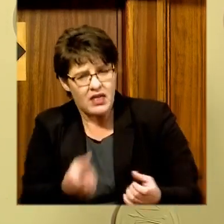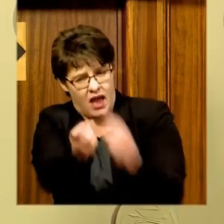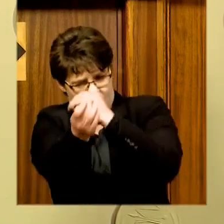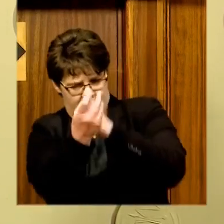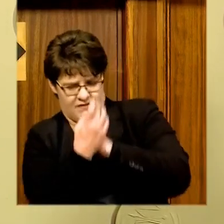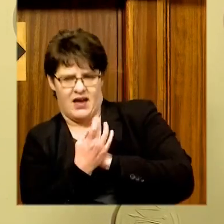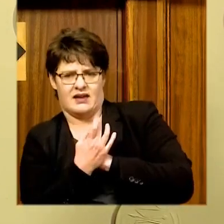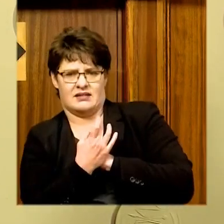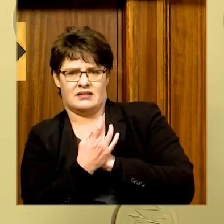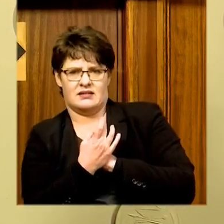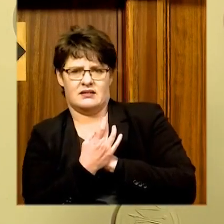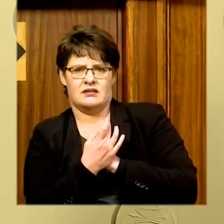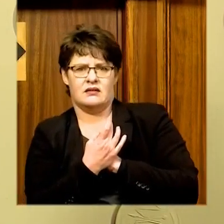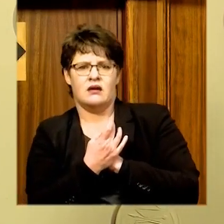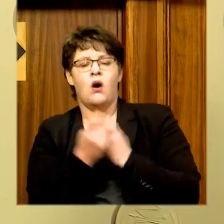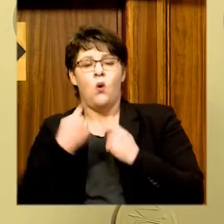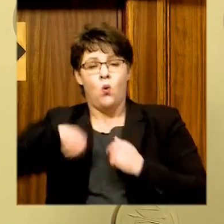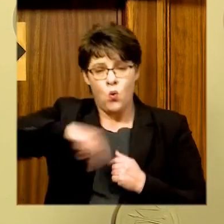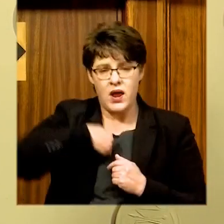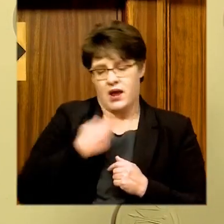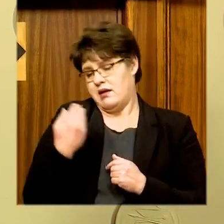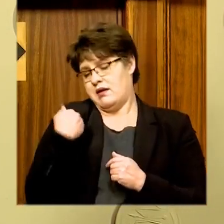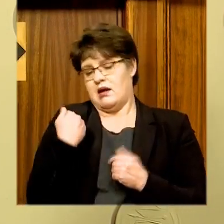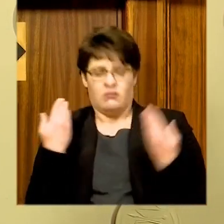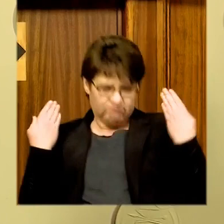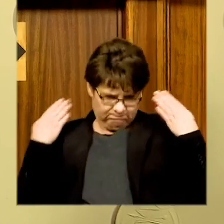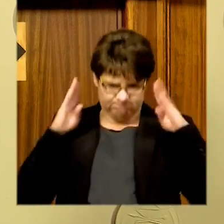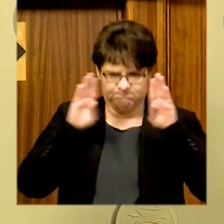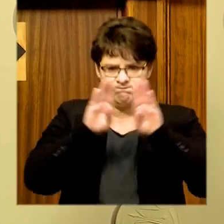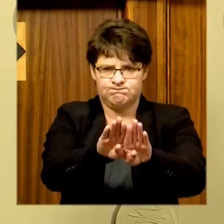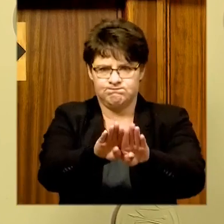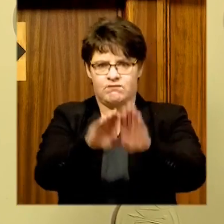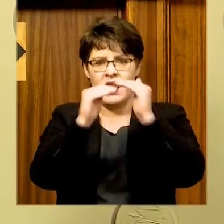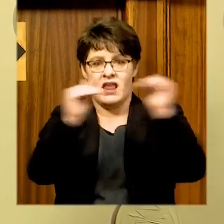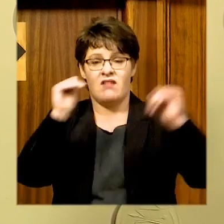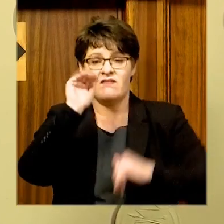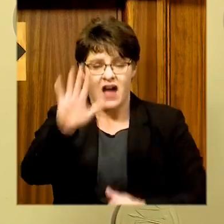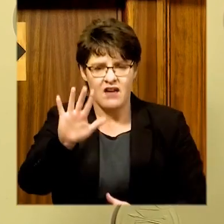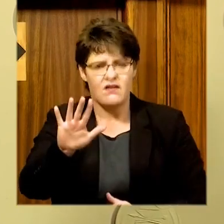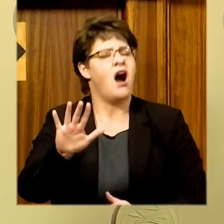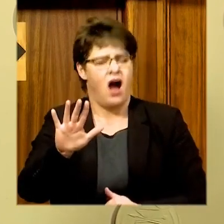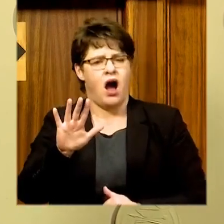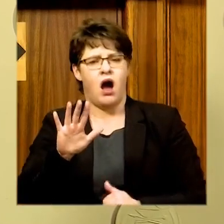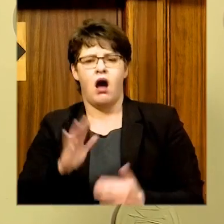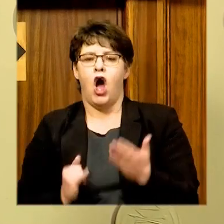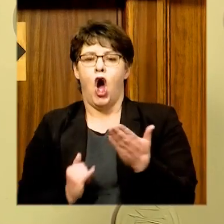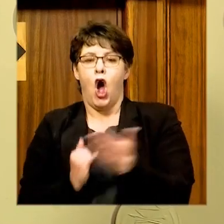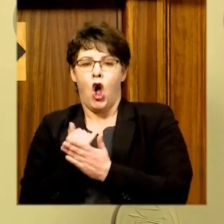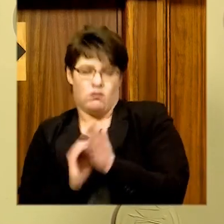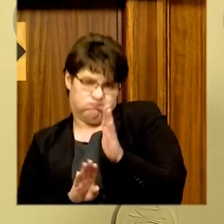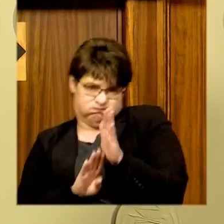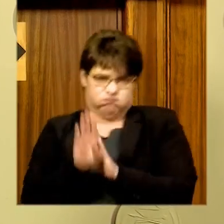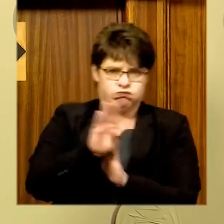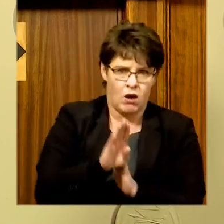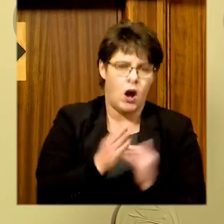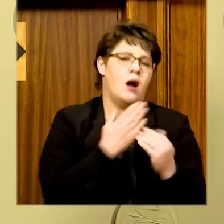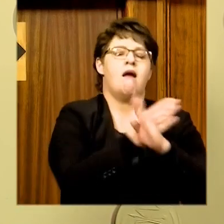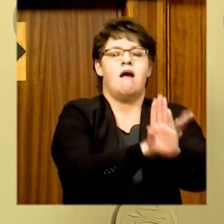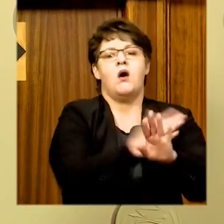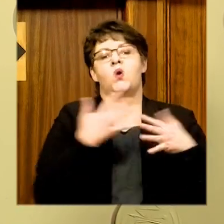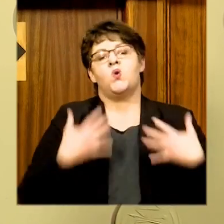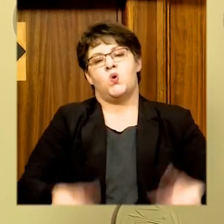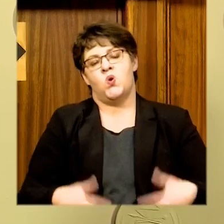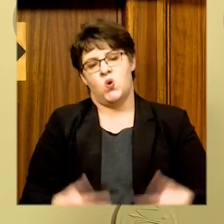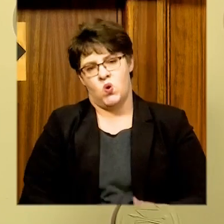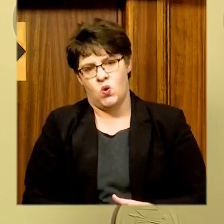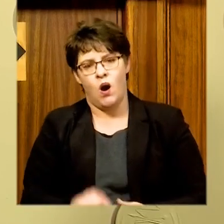to nationwide lockdown prevented a massive early surge of infections when our